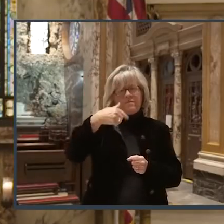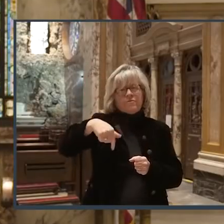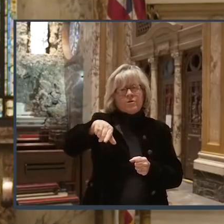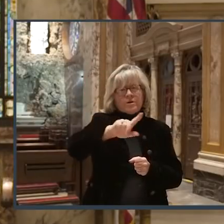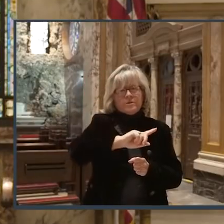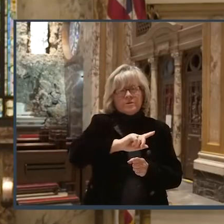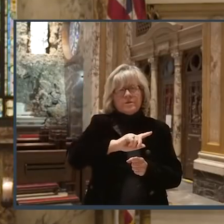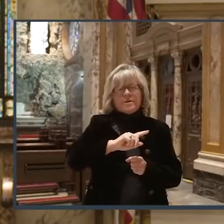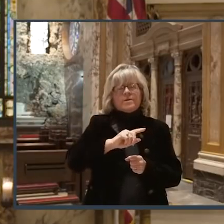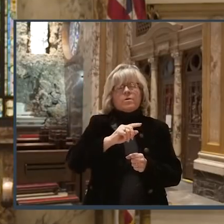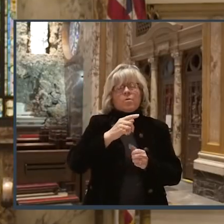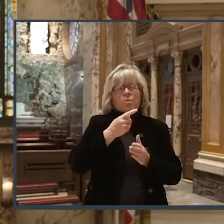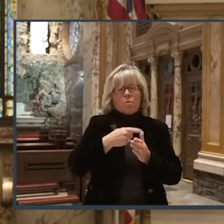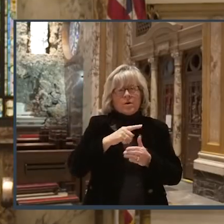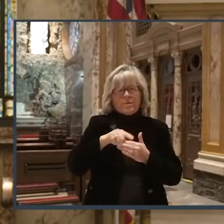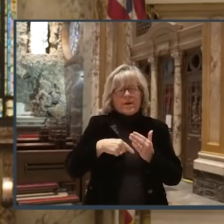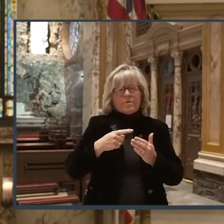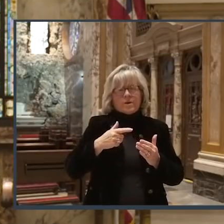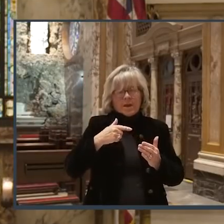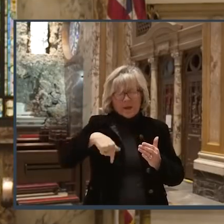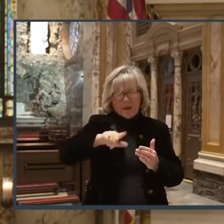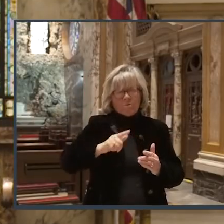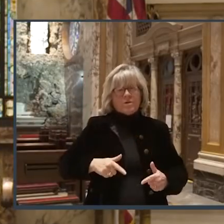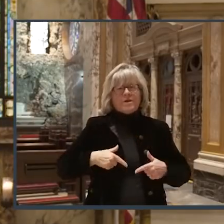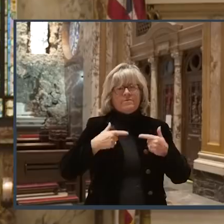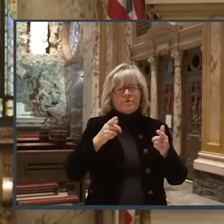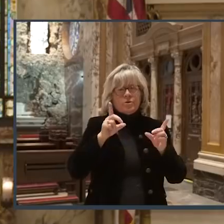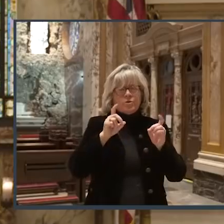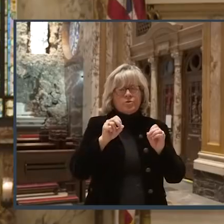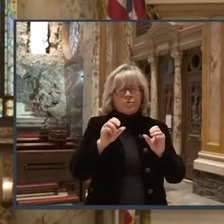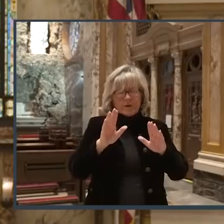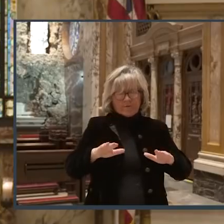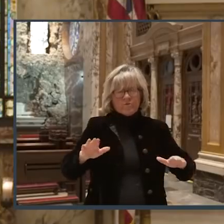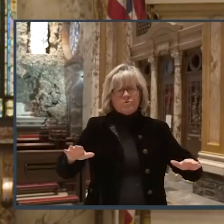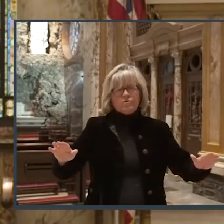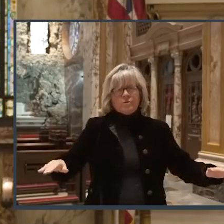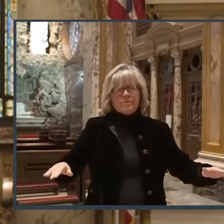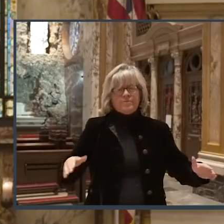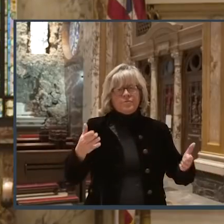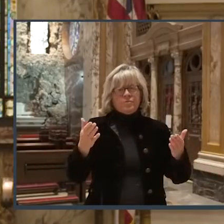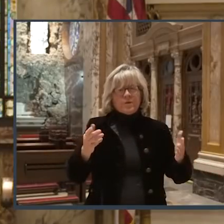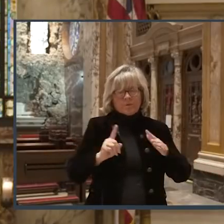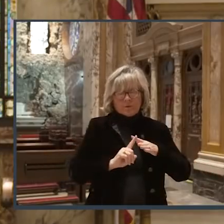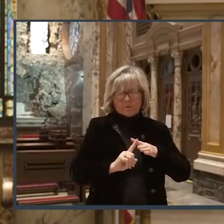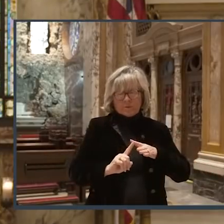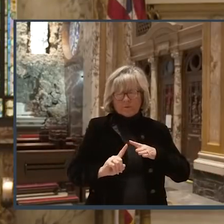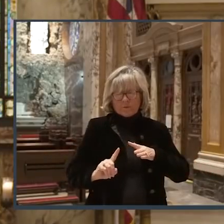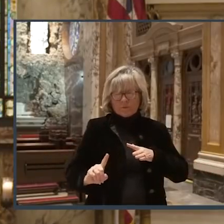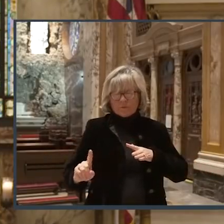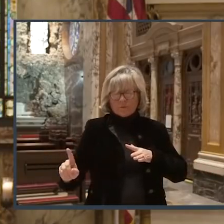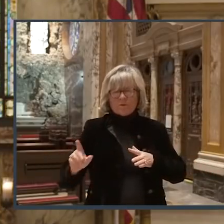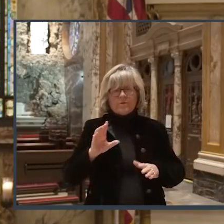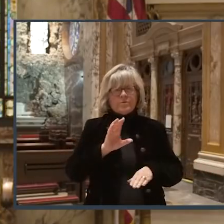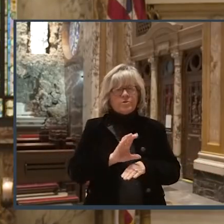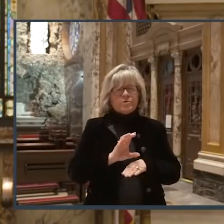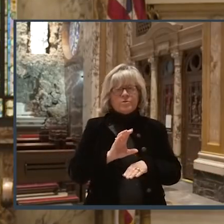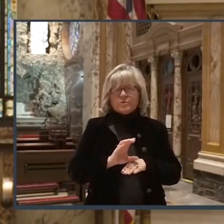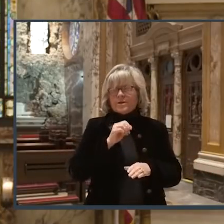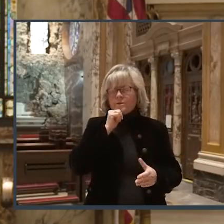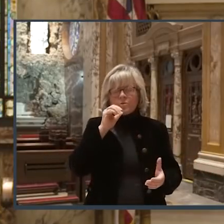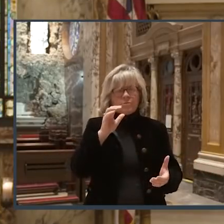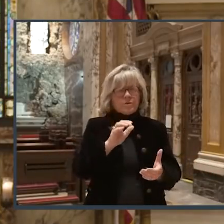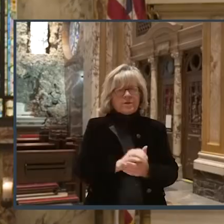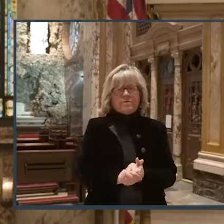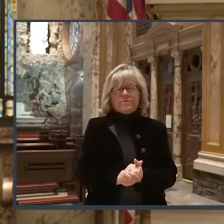lives struggling with addiction? Do we have children who have drifted away from the church and no longer believe? Are